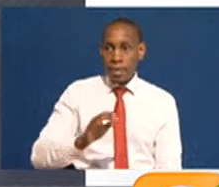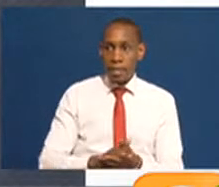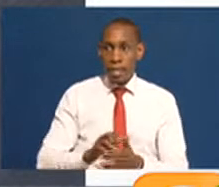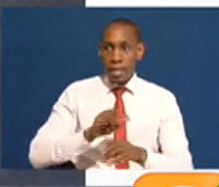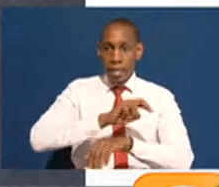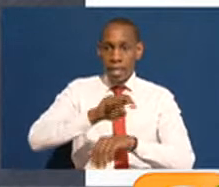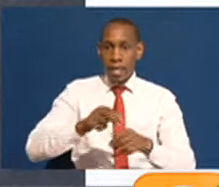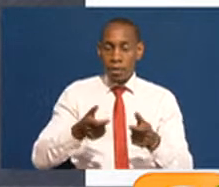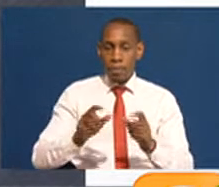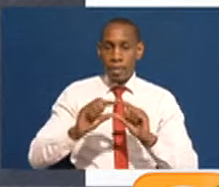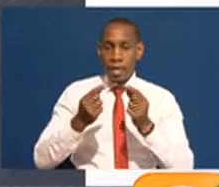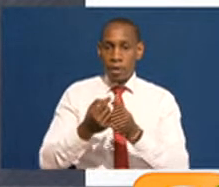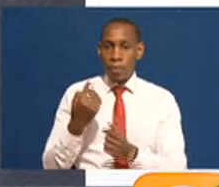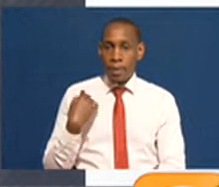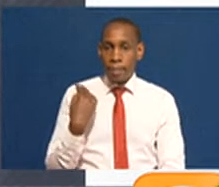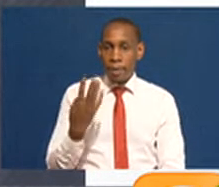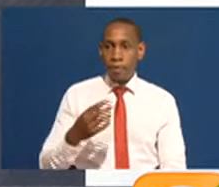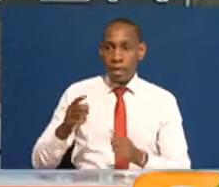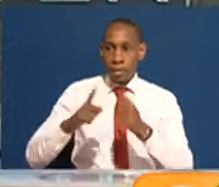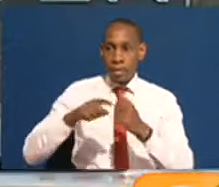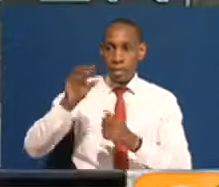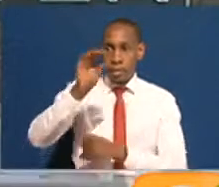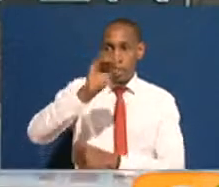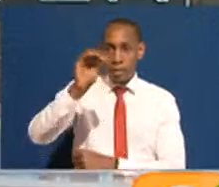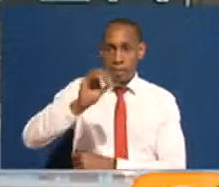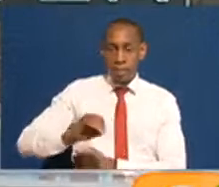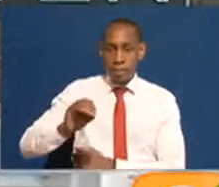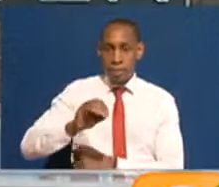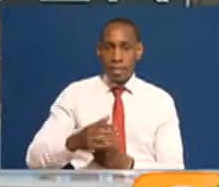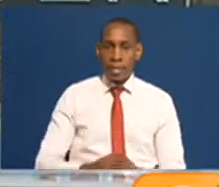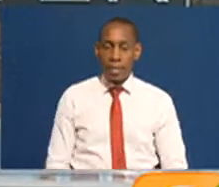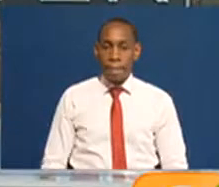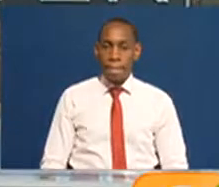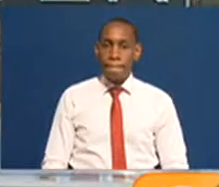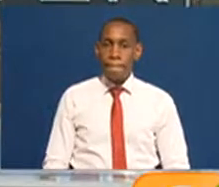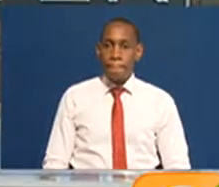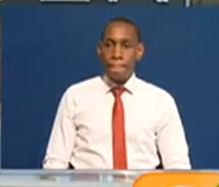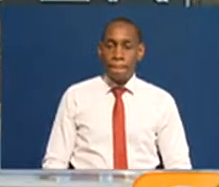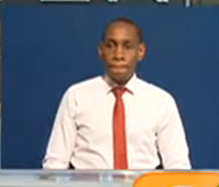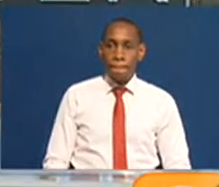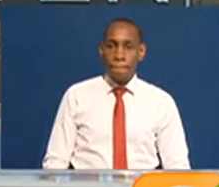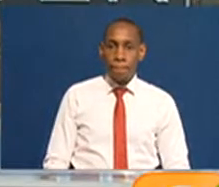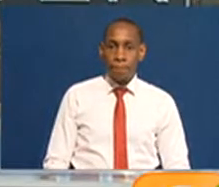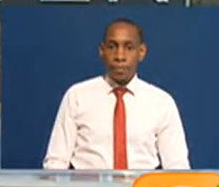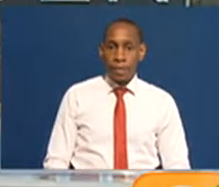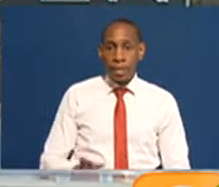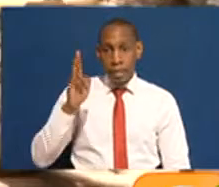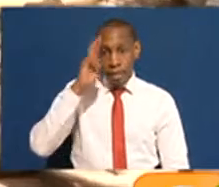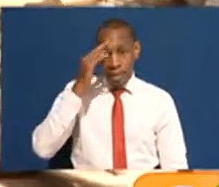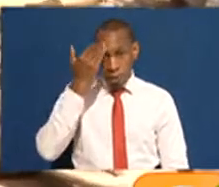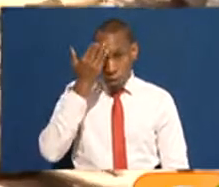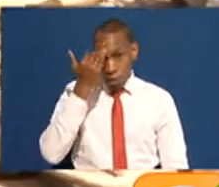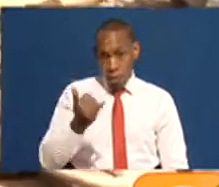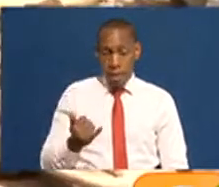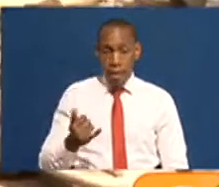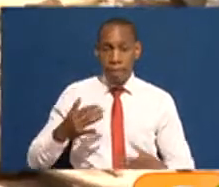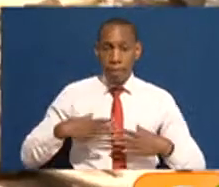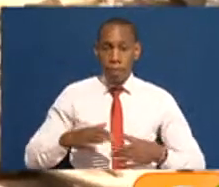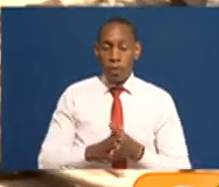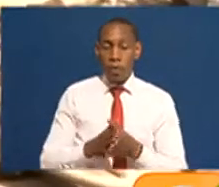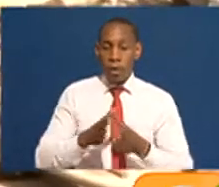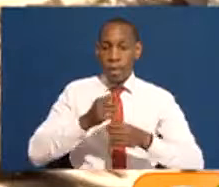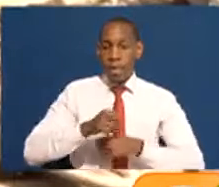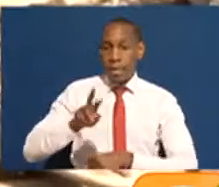Nation Media Group fourth at 6%. The drought situation in the country continues to deepen. On the reasons why Kenyans trust media